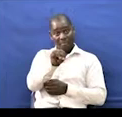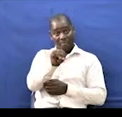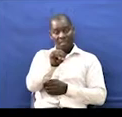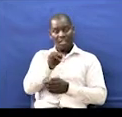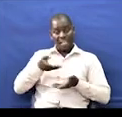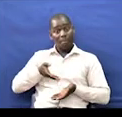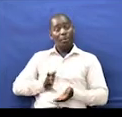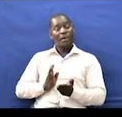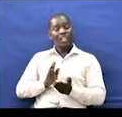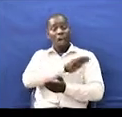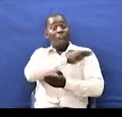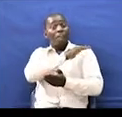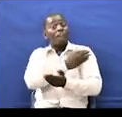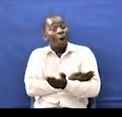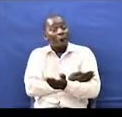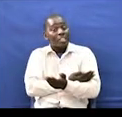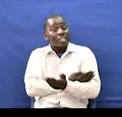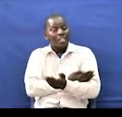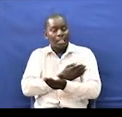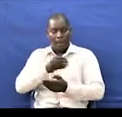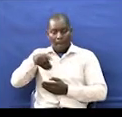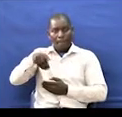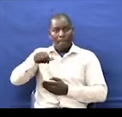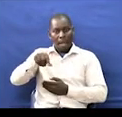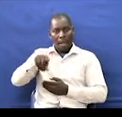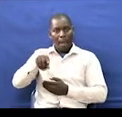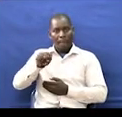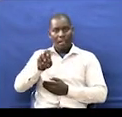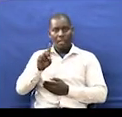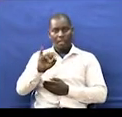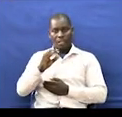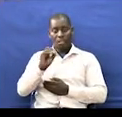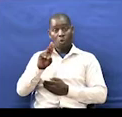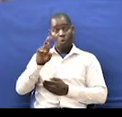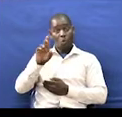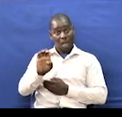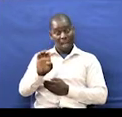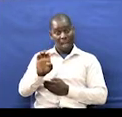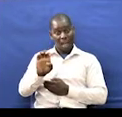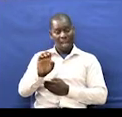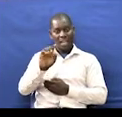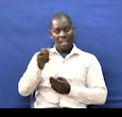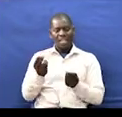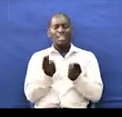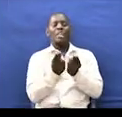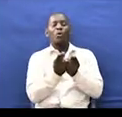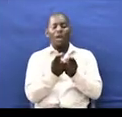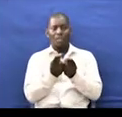force and the perpendicular distance. Now, m equals to force times